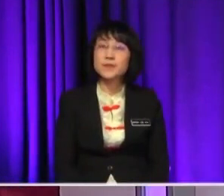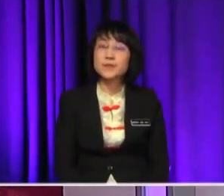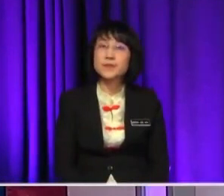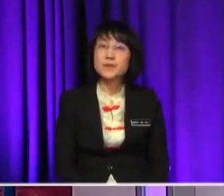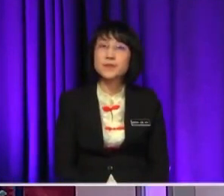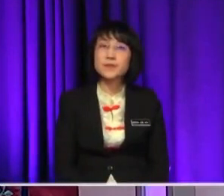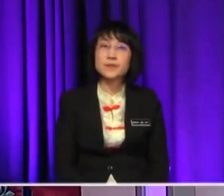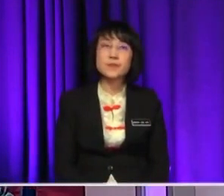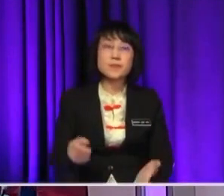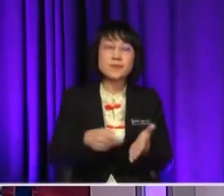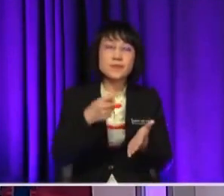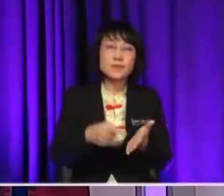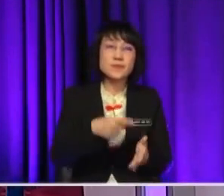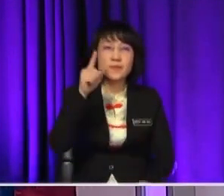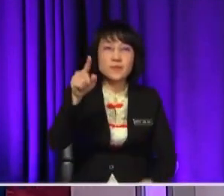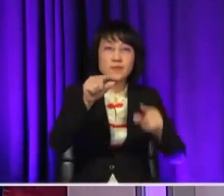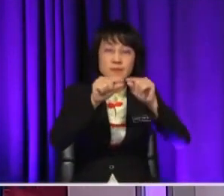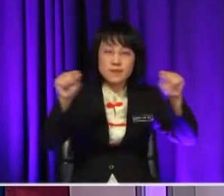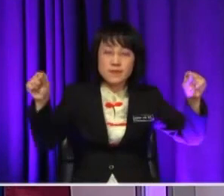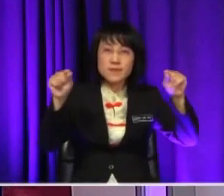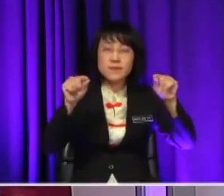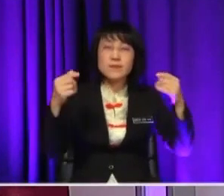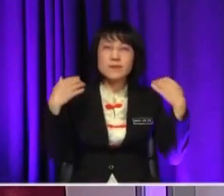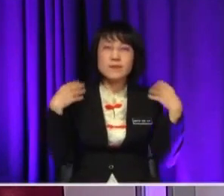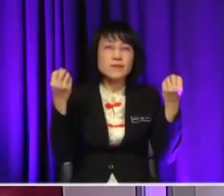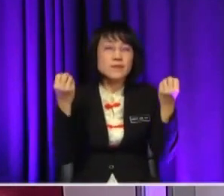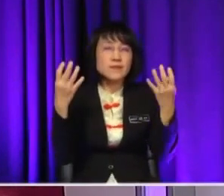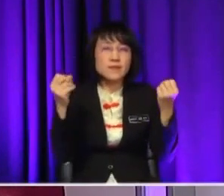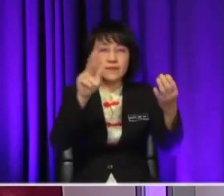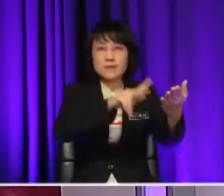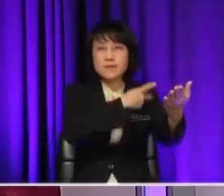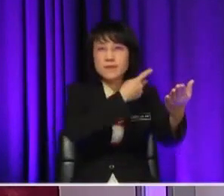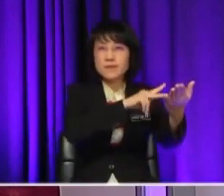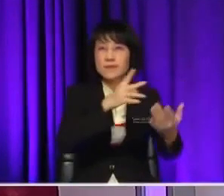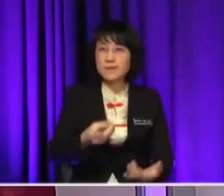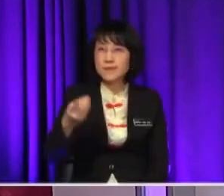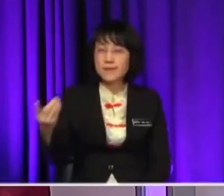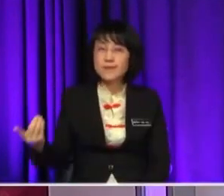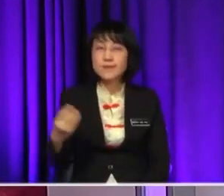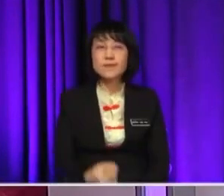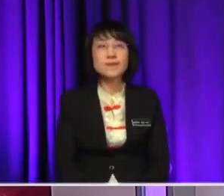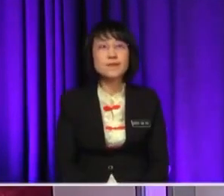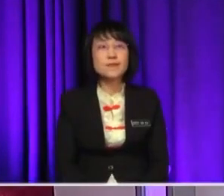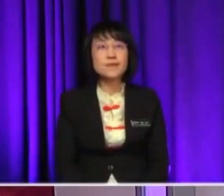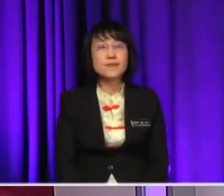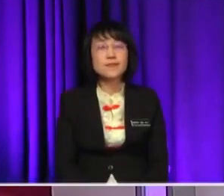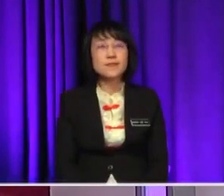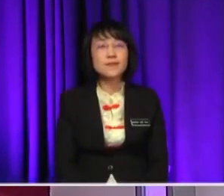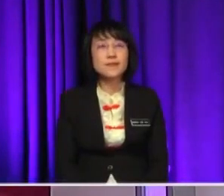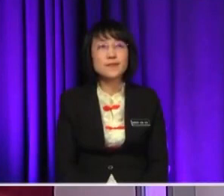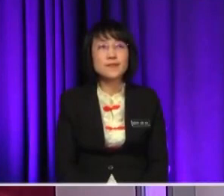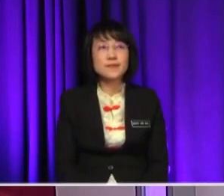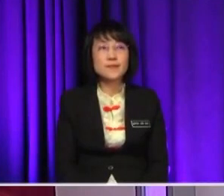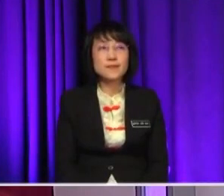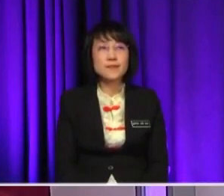one line will have so many poetic devices. Okay, anyone who wants to look at,